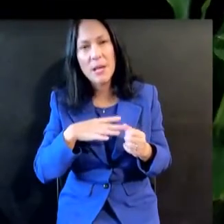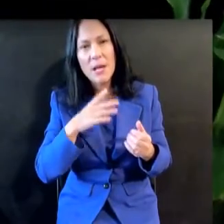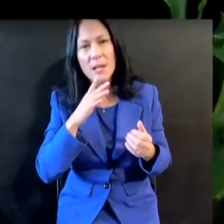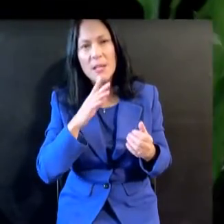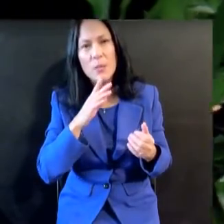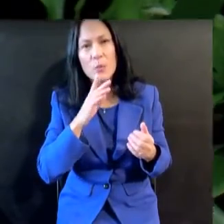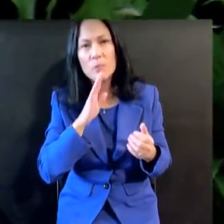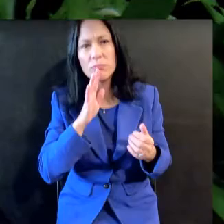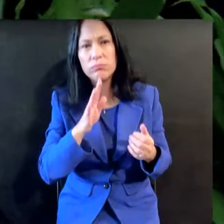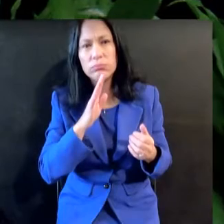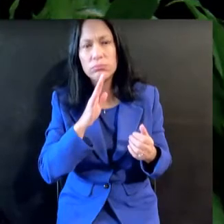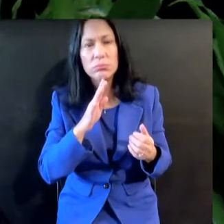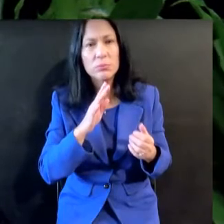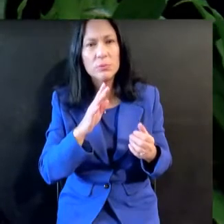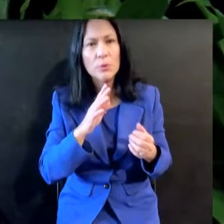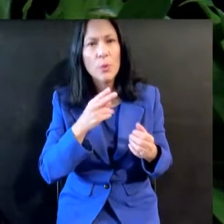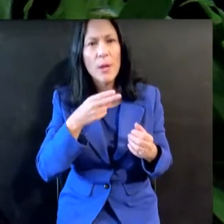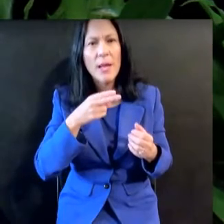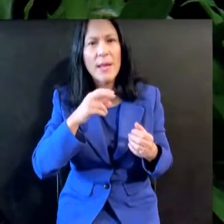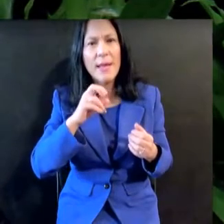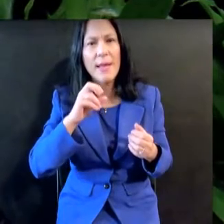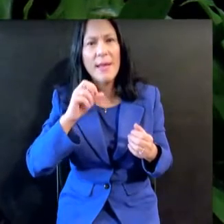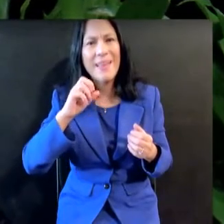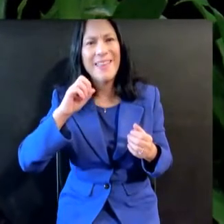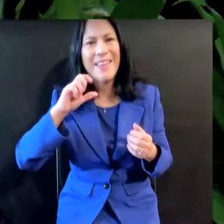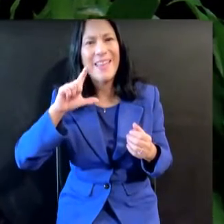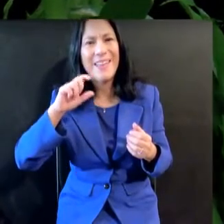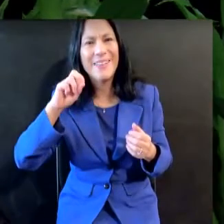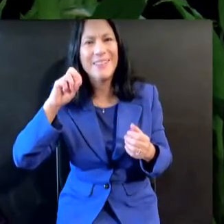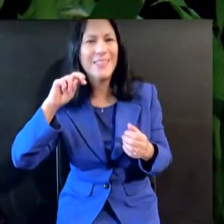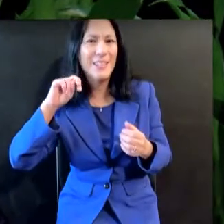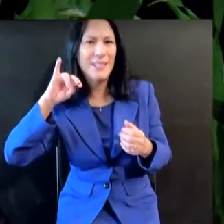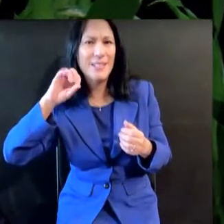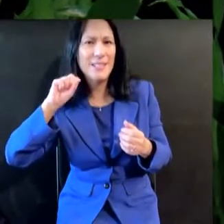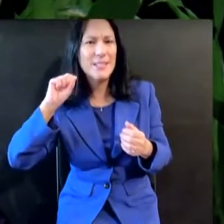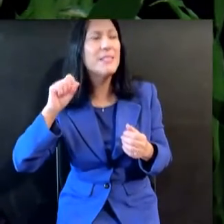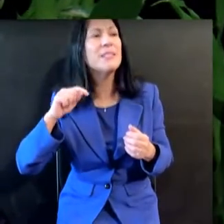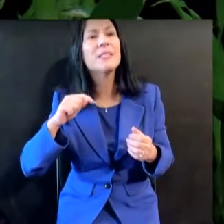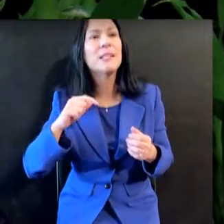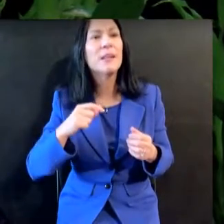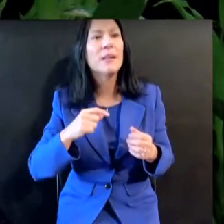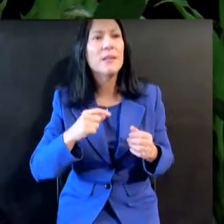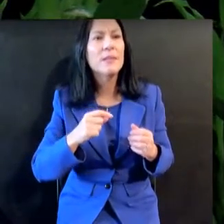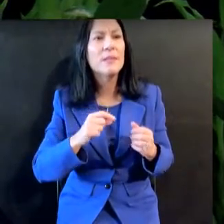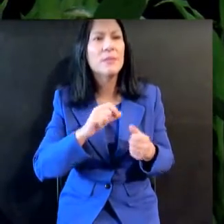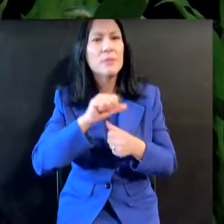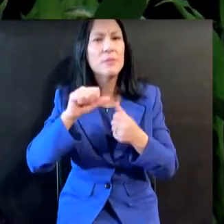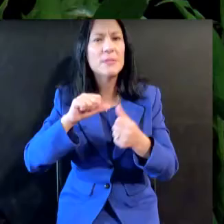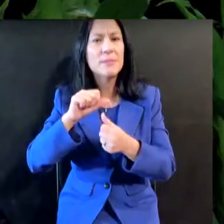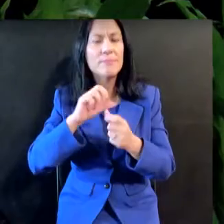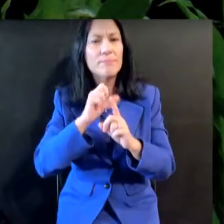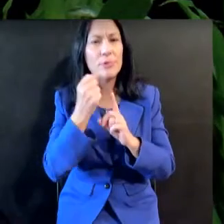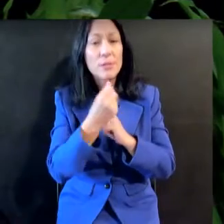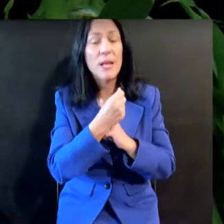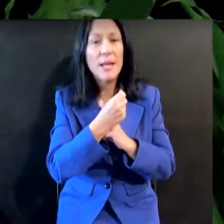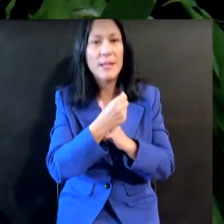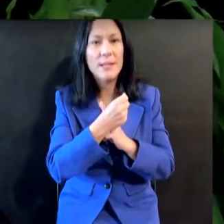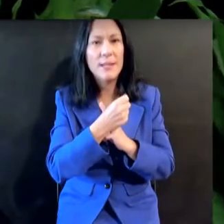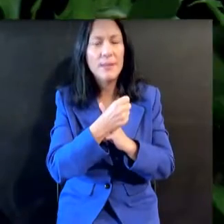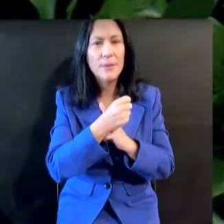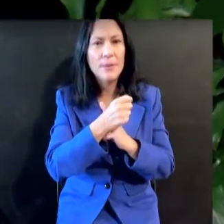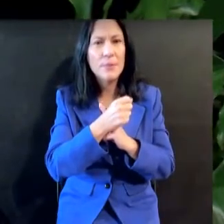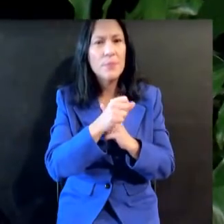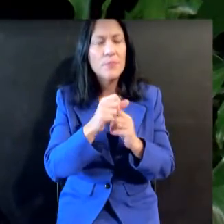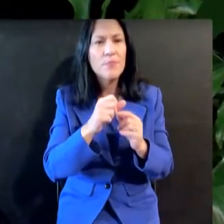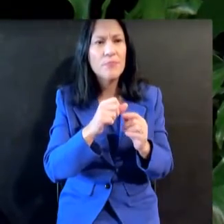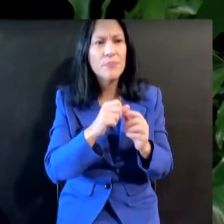Hellenistic society, Greek philosophy permeates so much of the thought and language of the day. To be in the form of